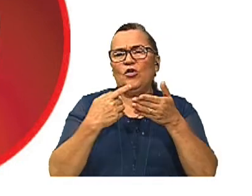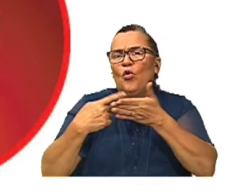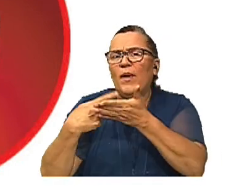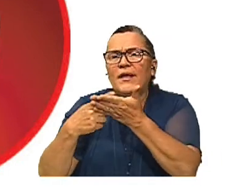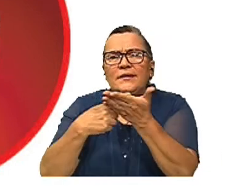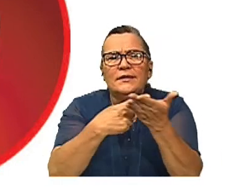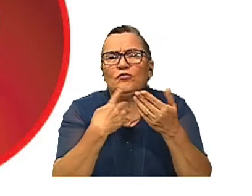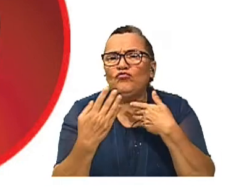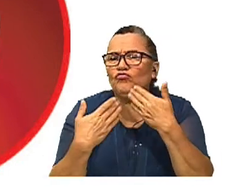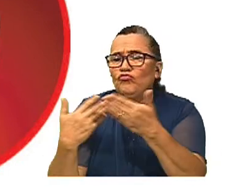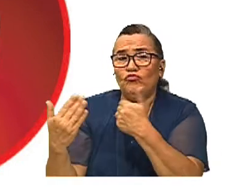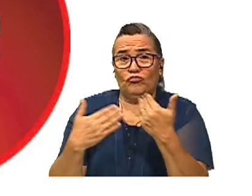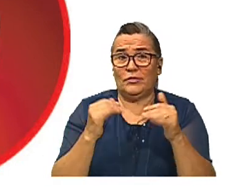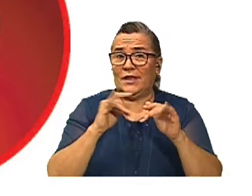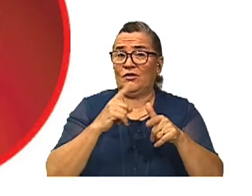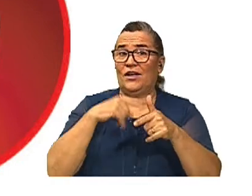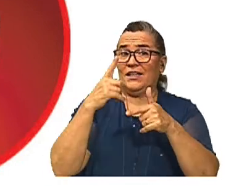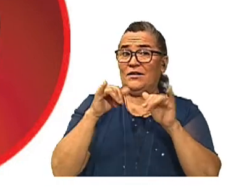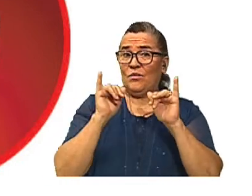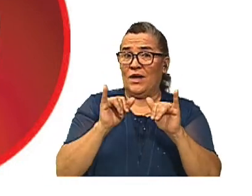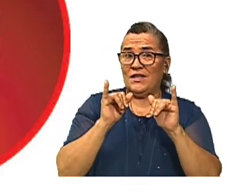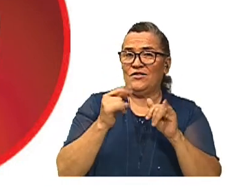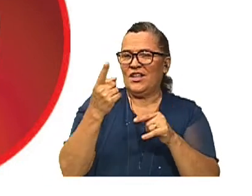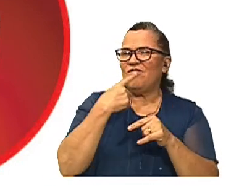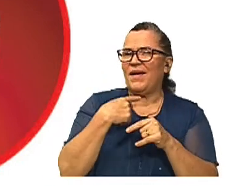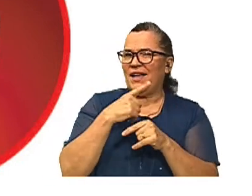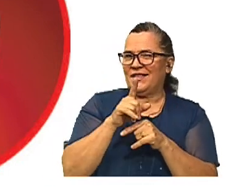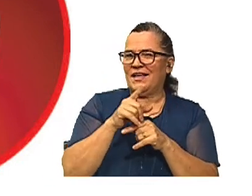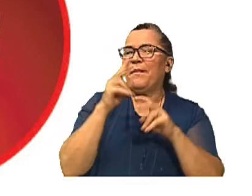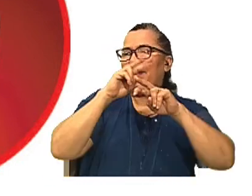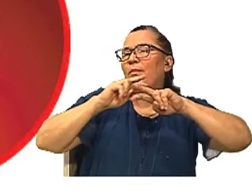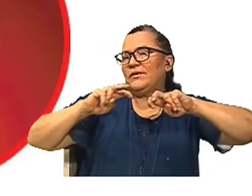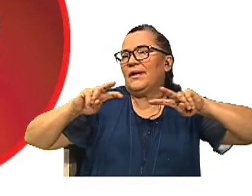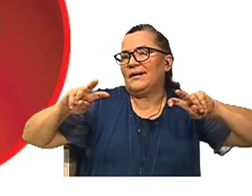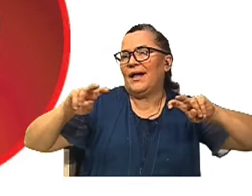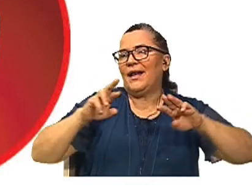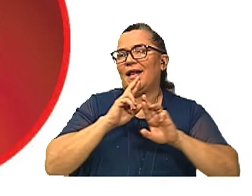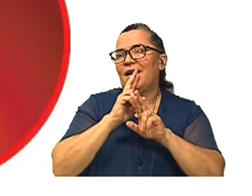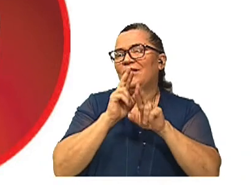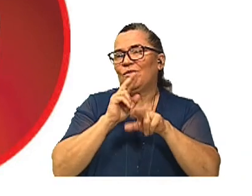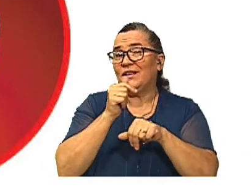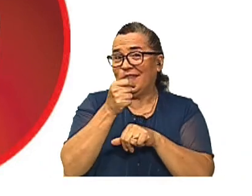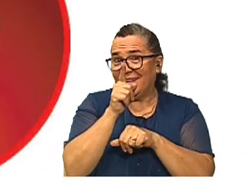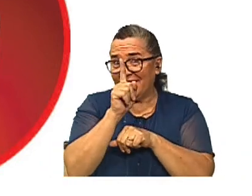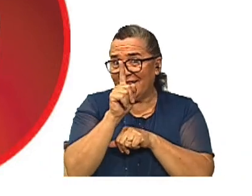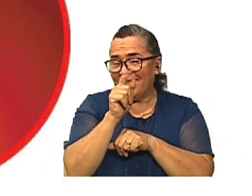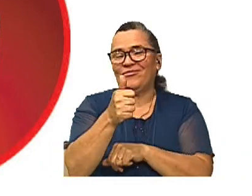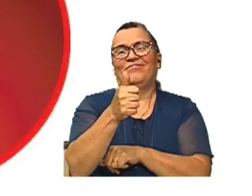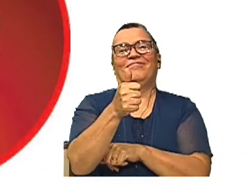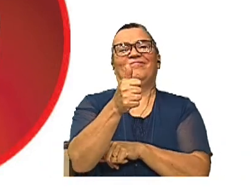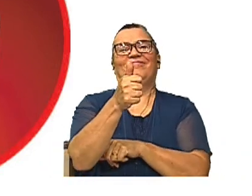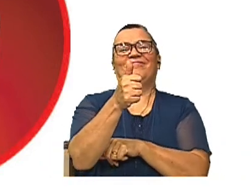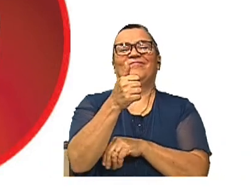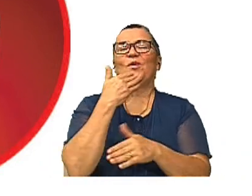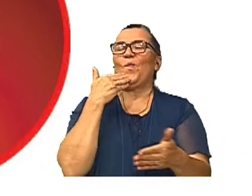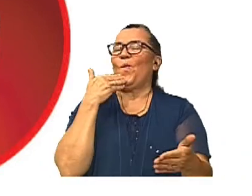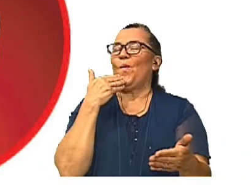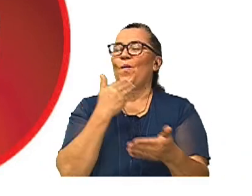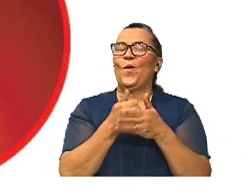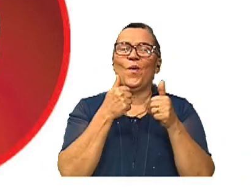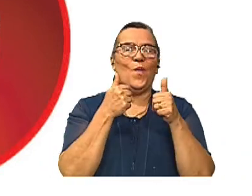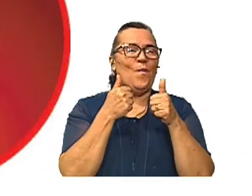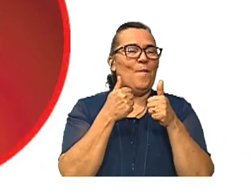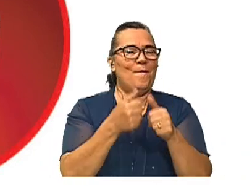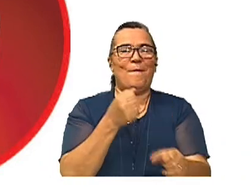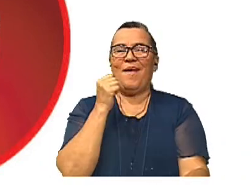family, and then at the end you are going to tell us. We're going to analyze your answers. Okay, very good. You are doing